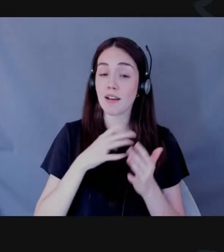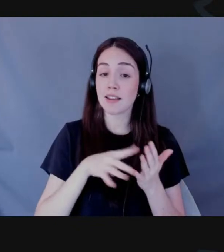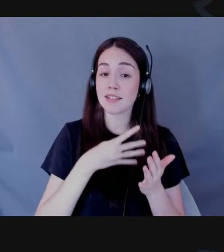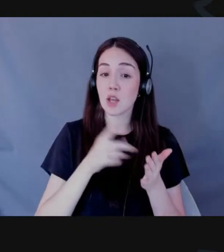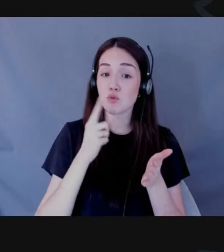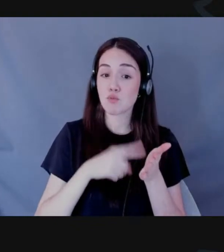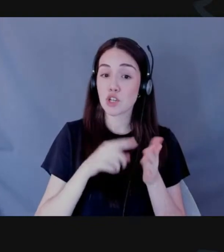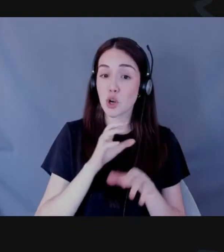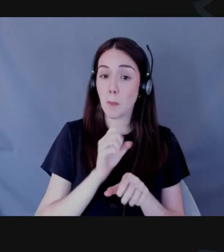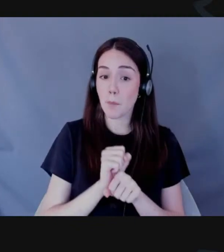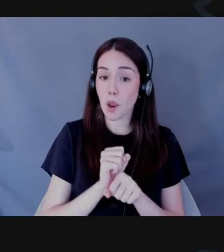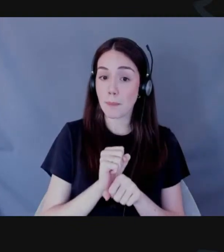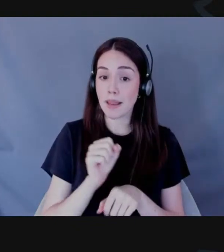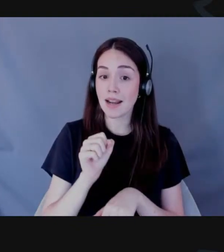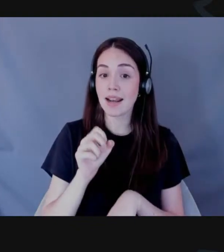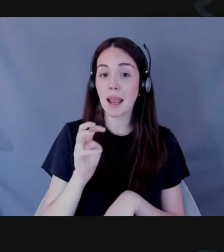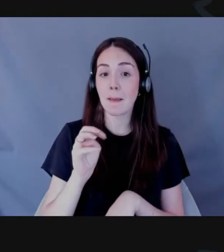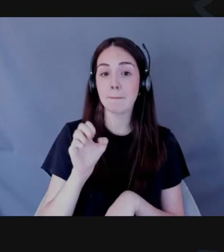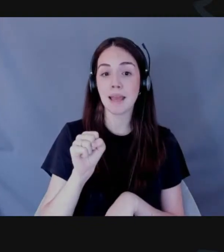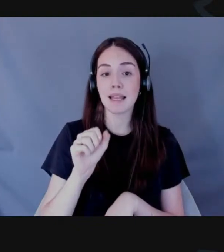appointment on our website,